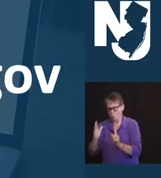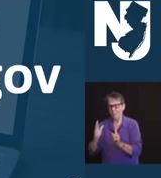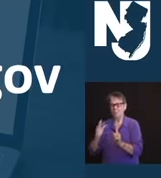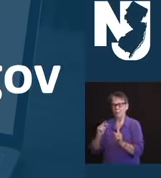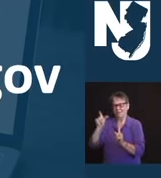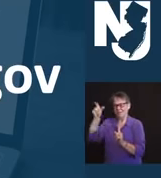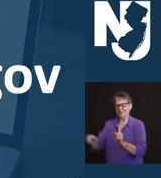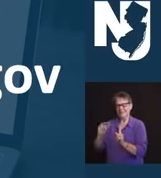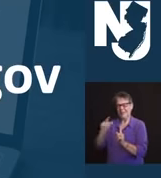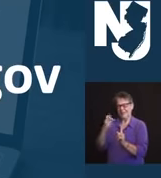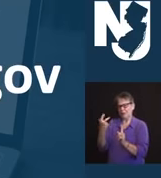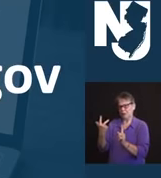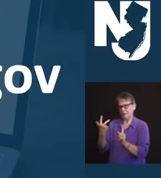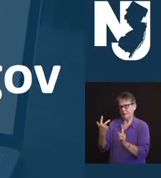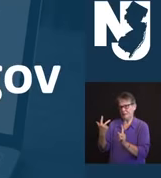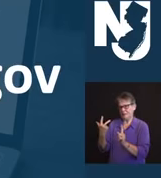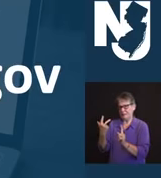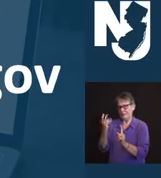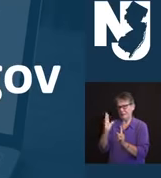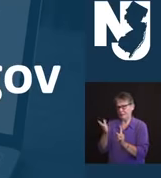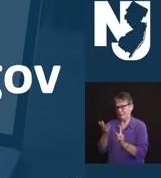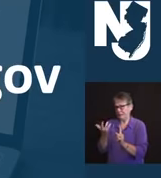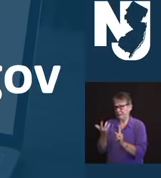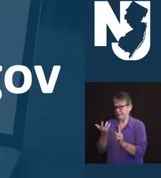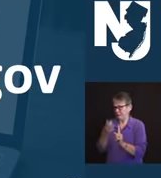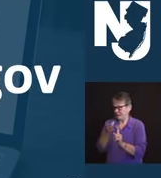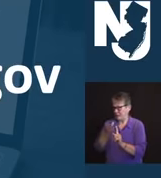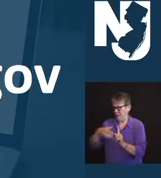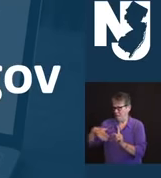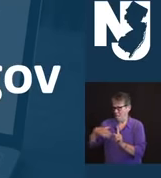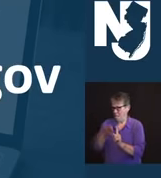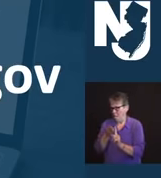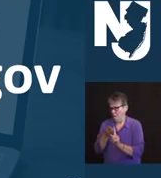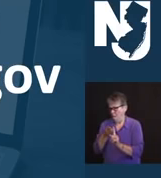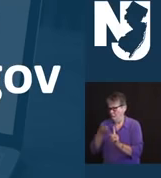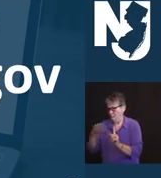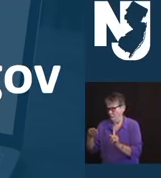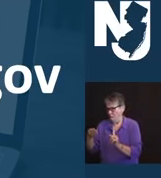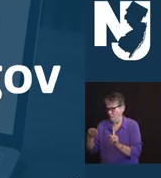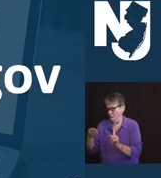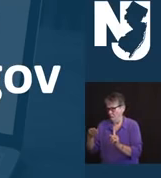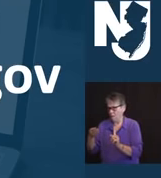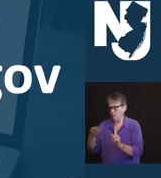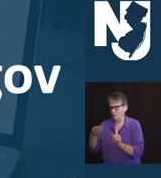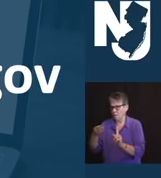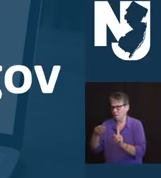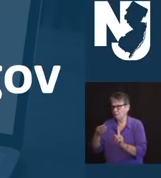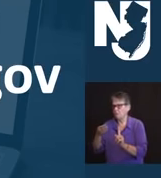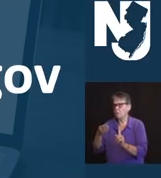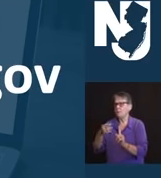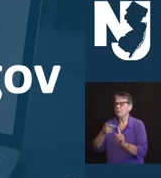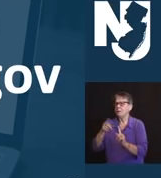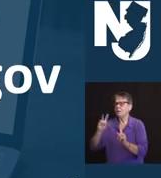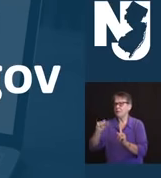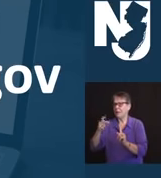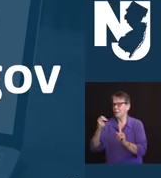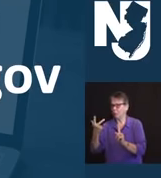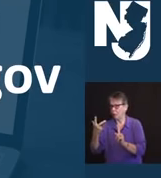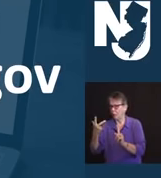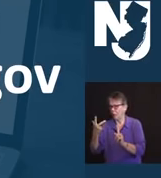stage 3, but the only way we can is to keep up with the social distancing, wearing our face coverings, being smart about